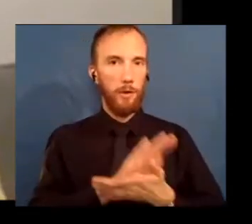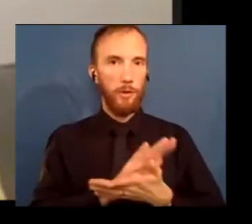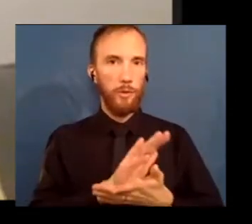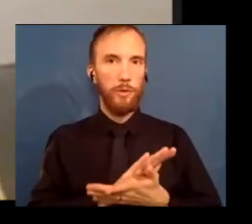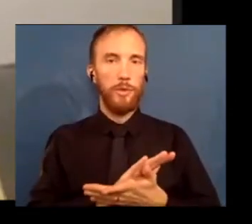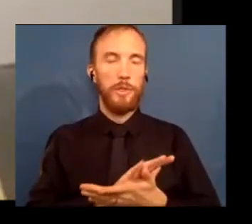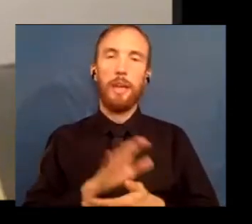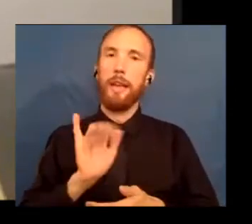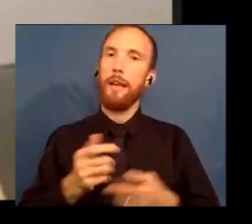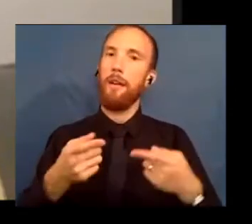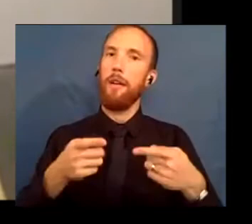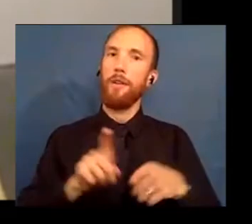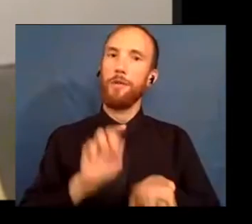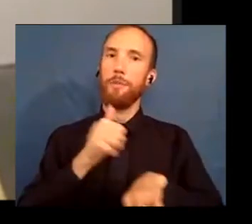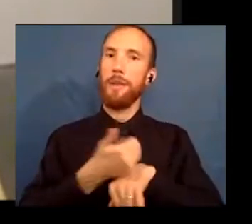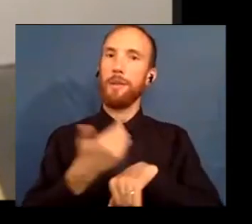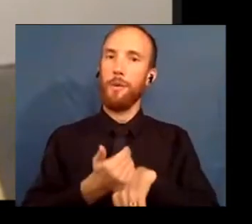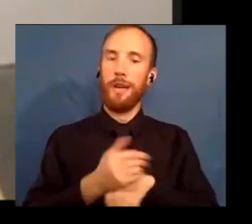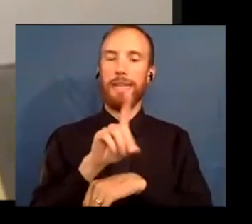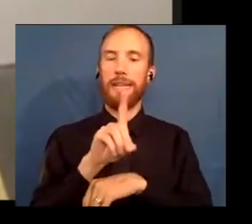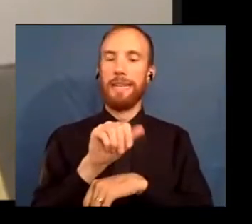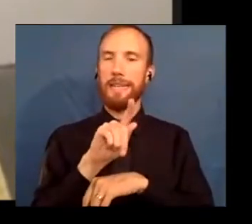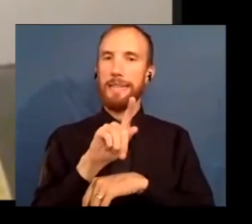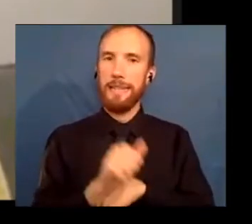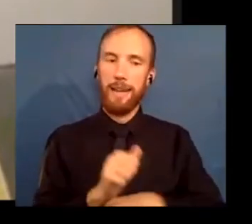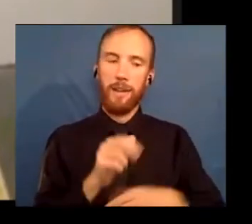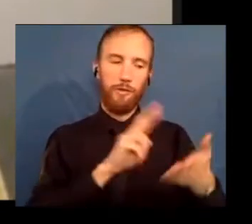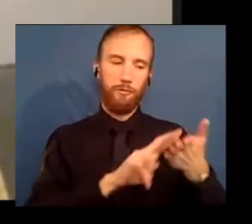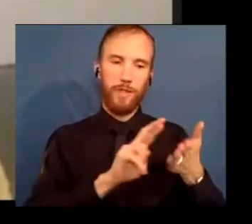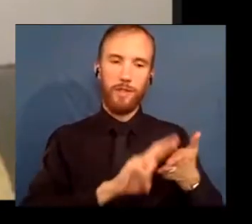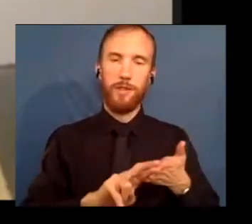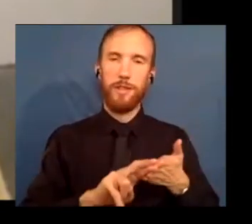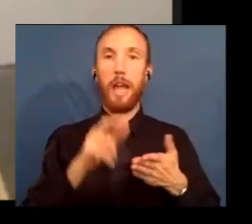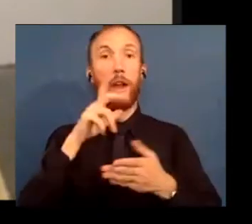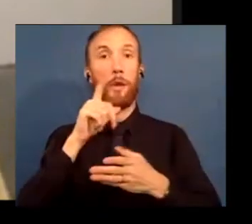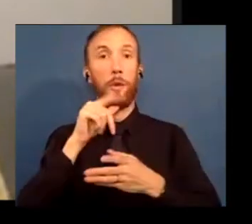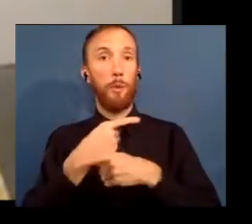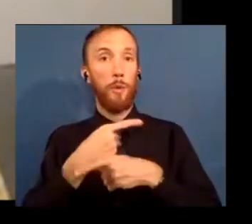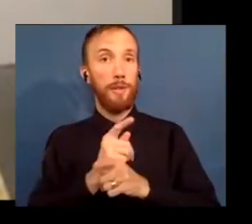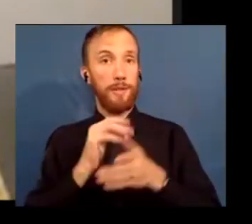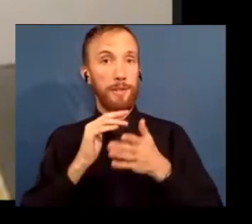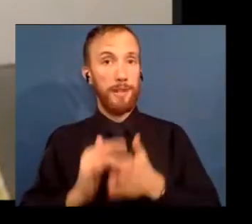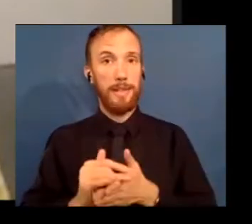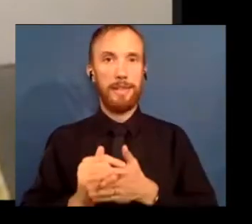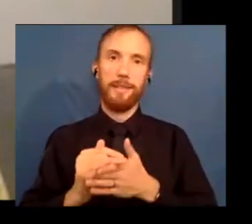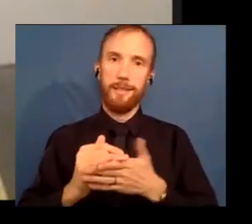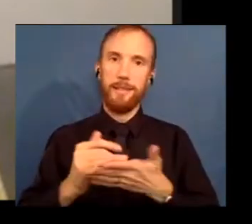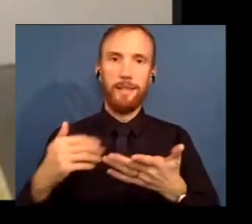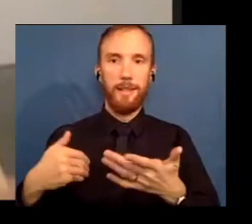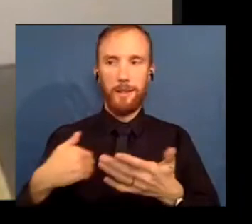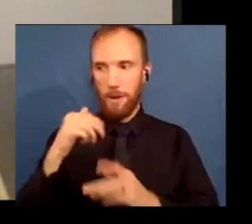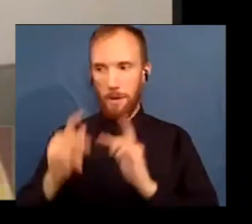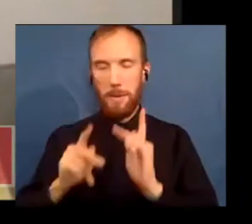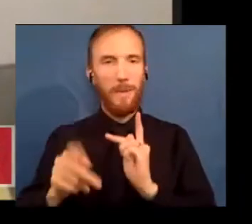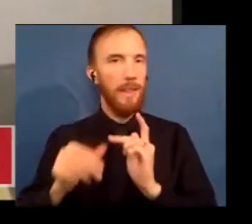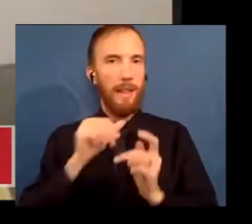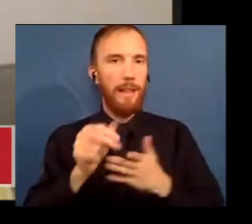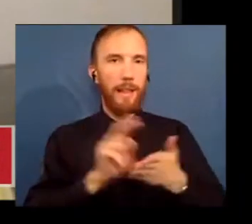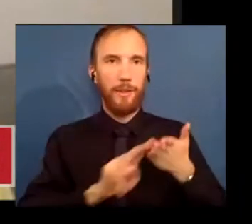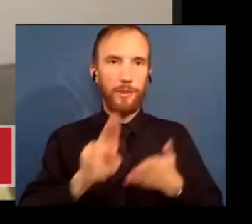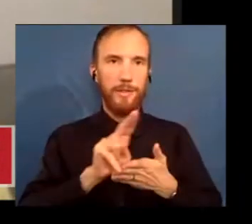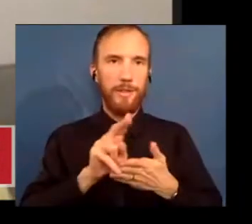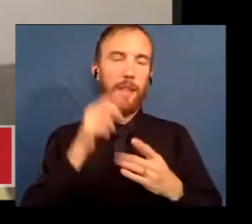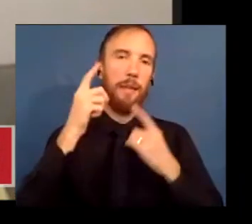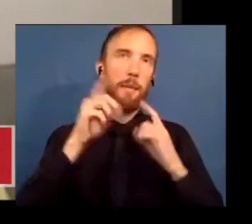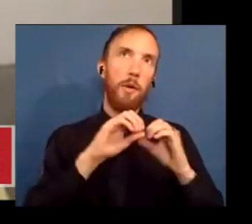built on data and research produced by young people and research collectives, not produced in universities. I think of organizations